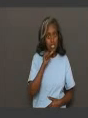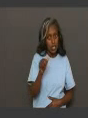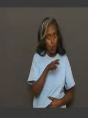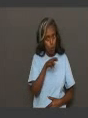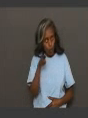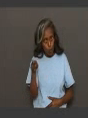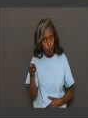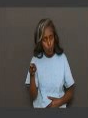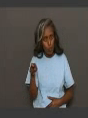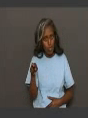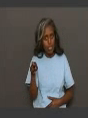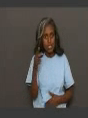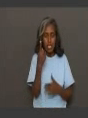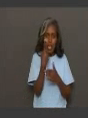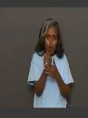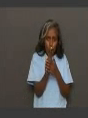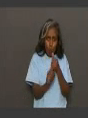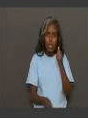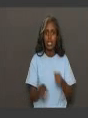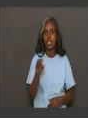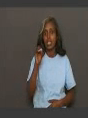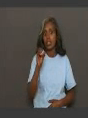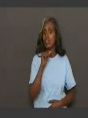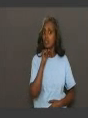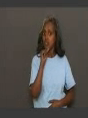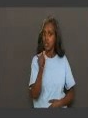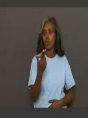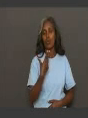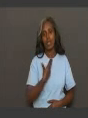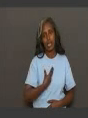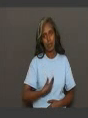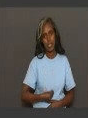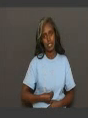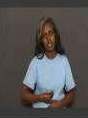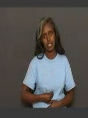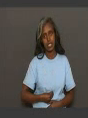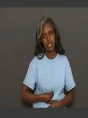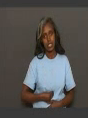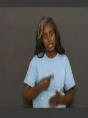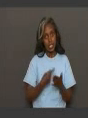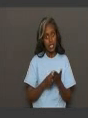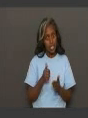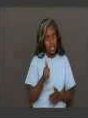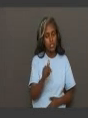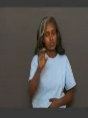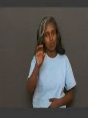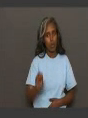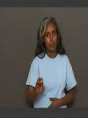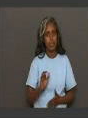non-zero row is the only non-zero element in its